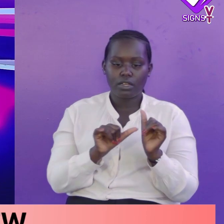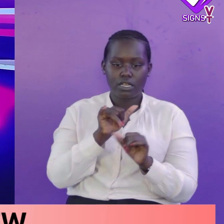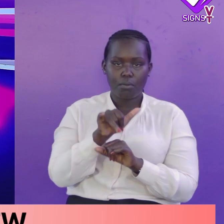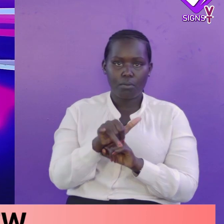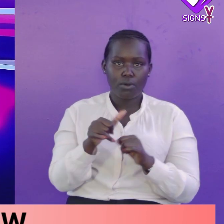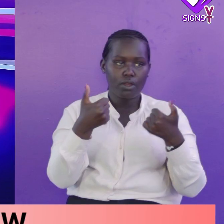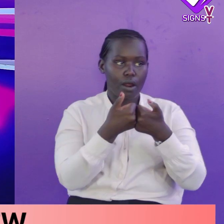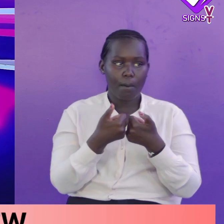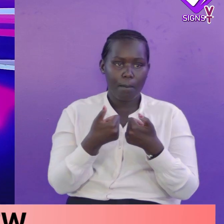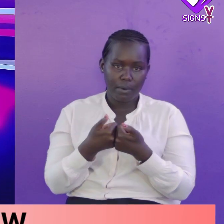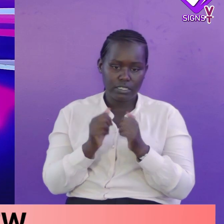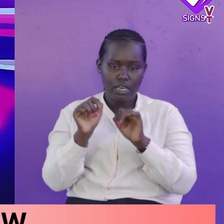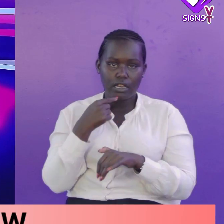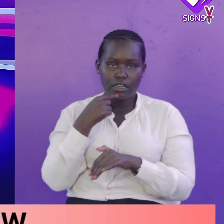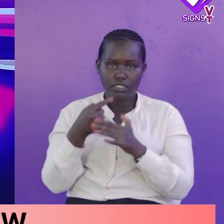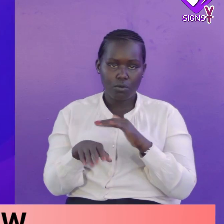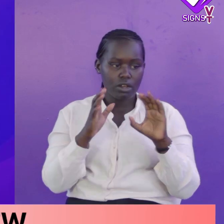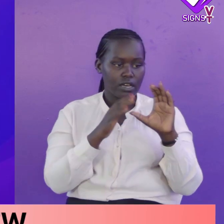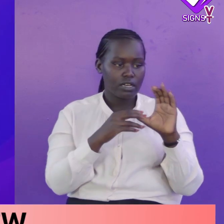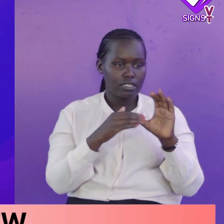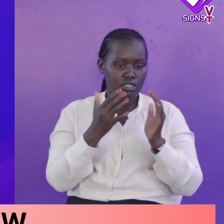match? I can say Chelsea are improving.